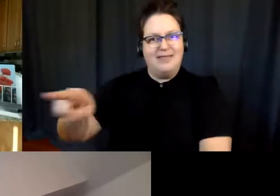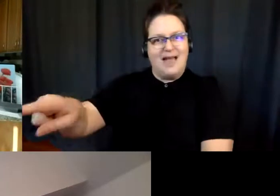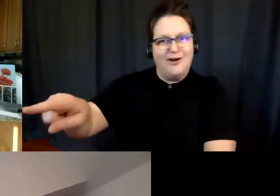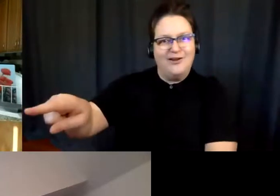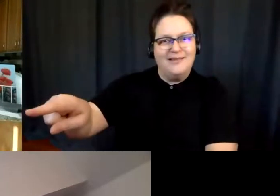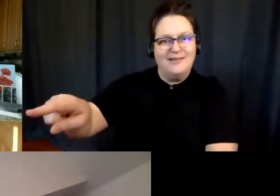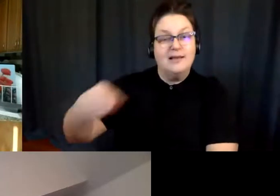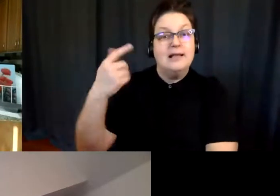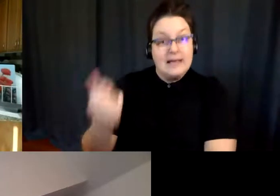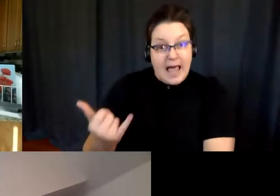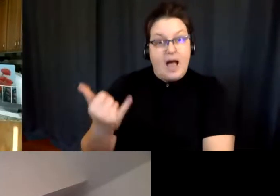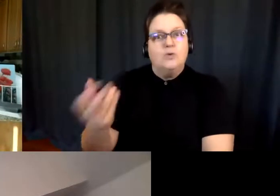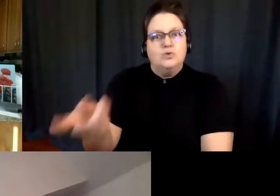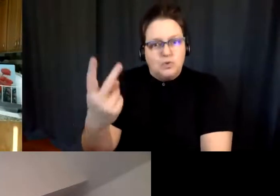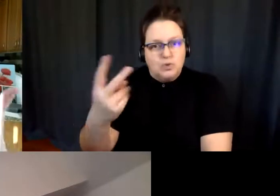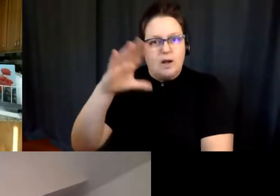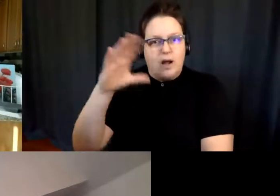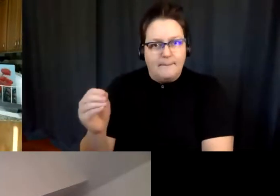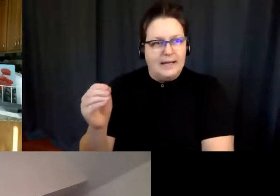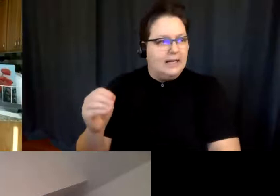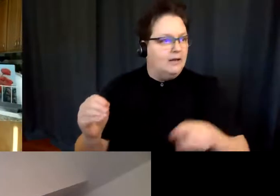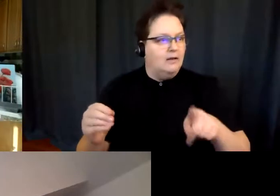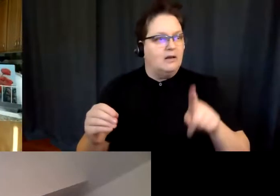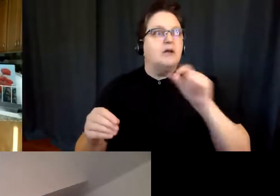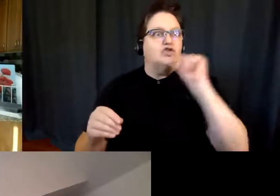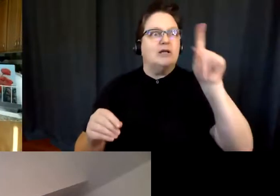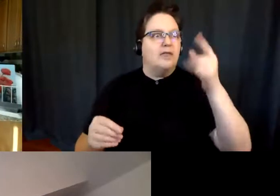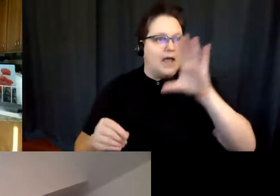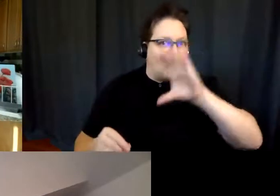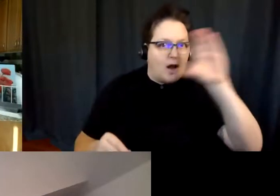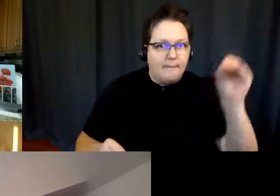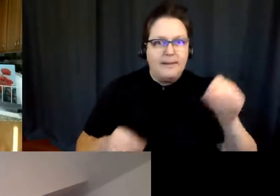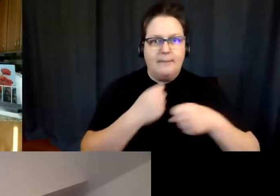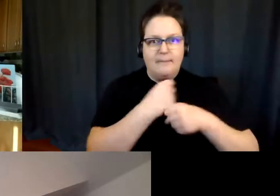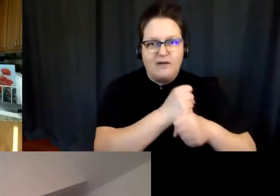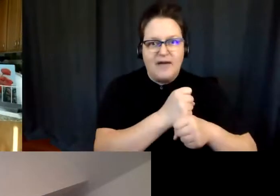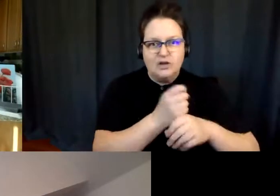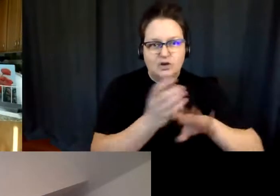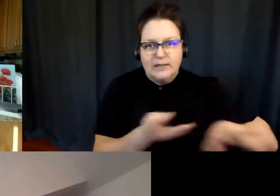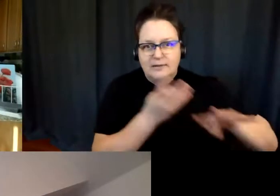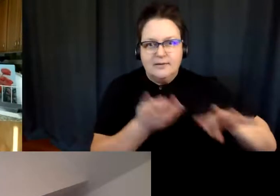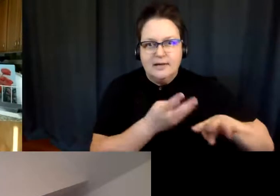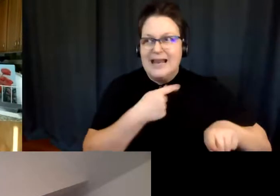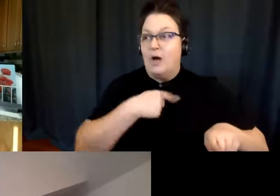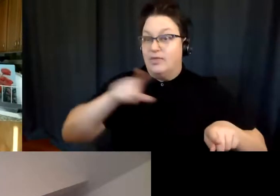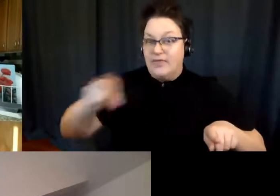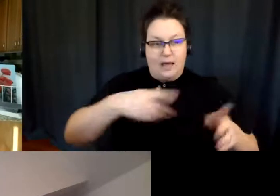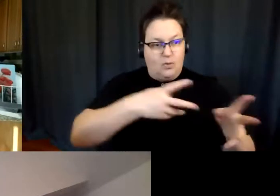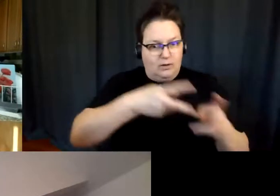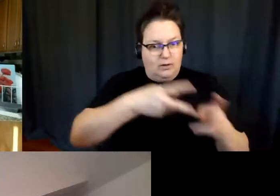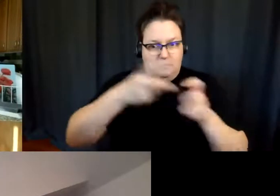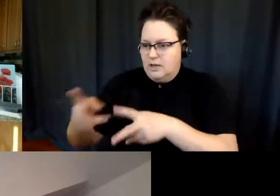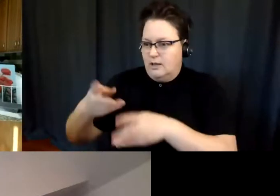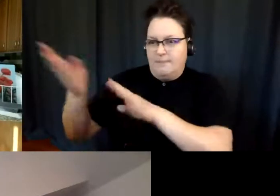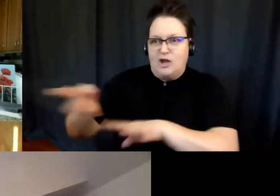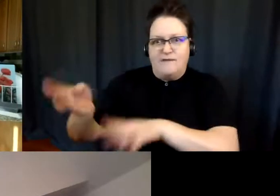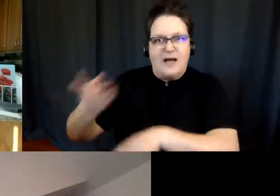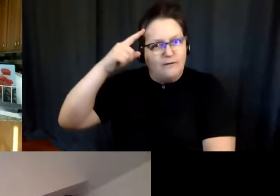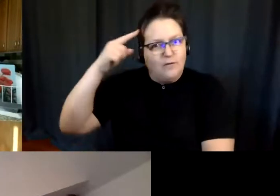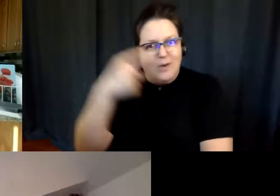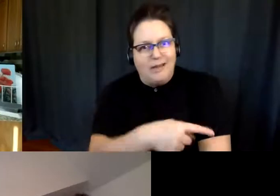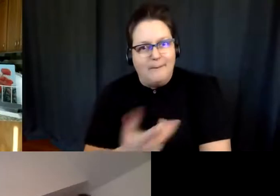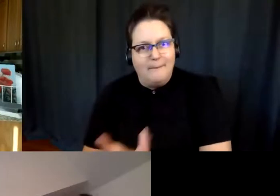companies' manufacturing capacity. So that's going to get our doses faster and faster. And Merck also